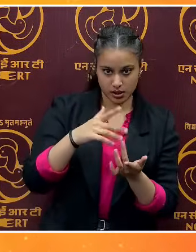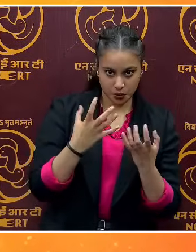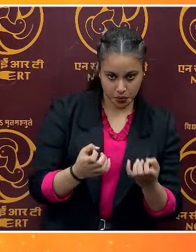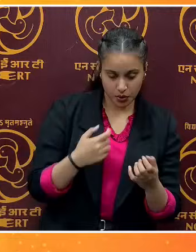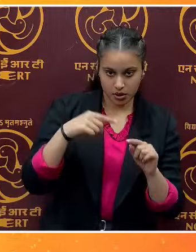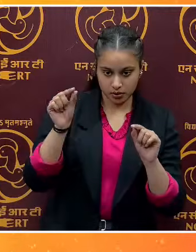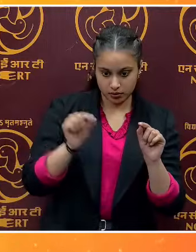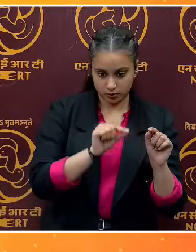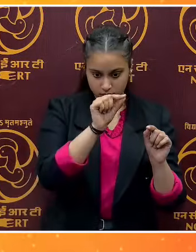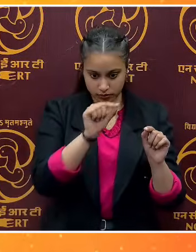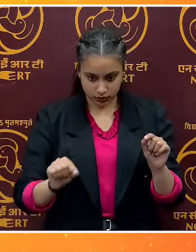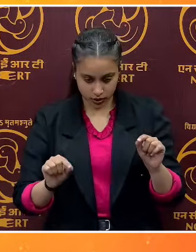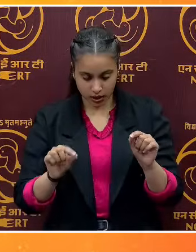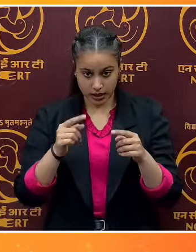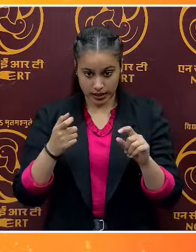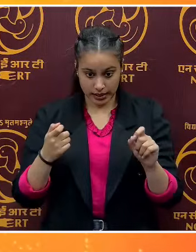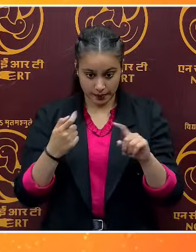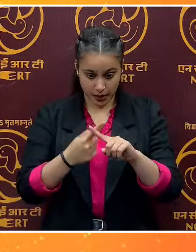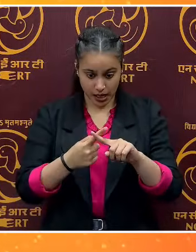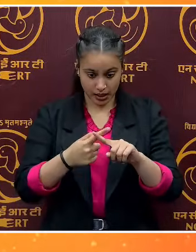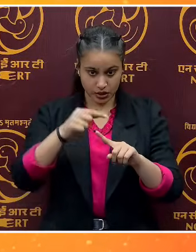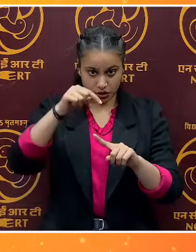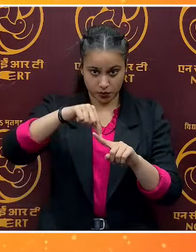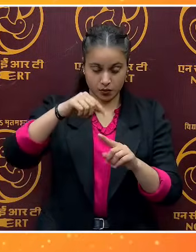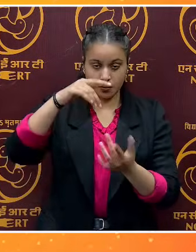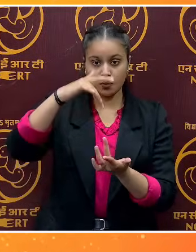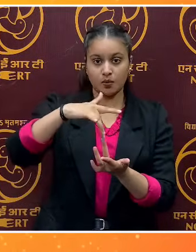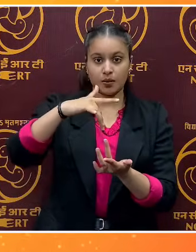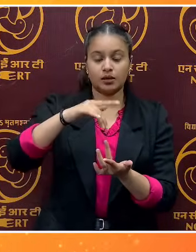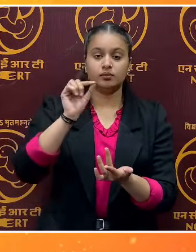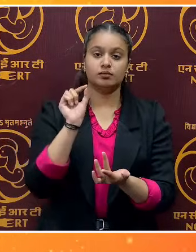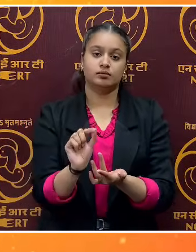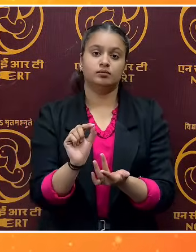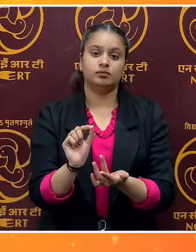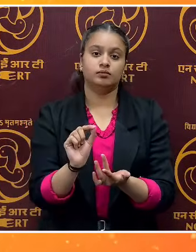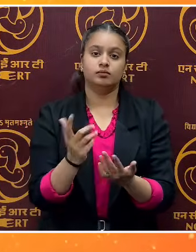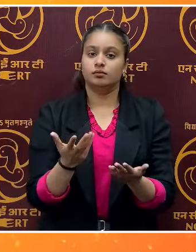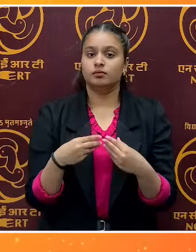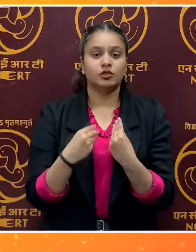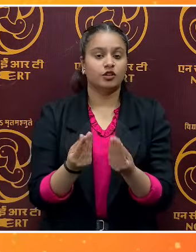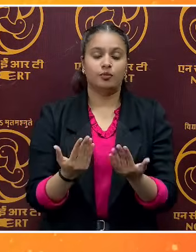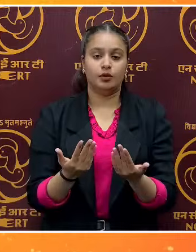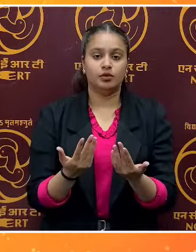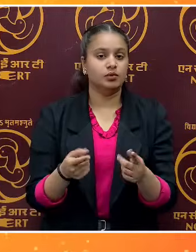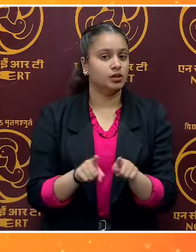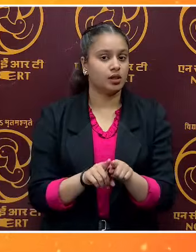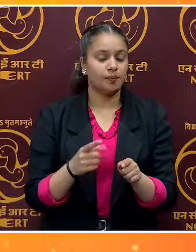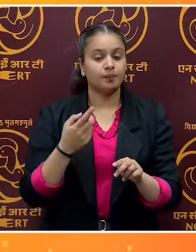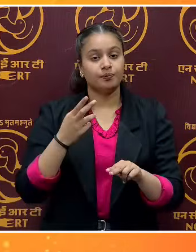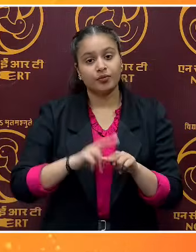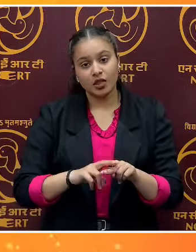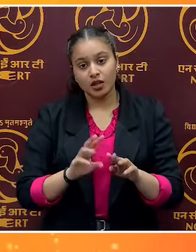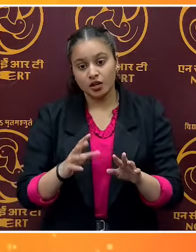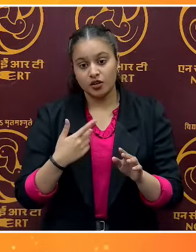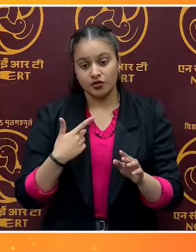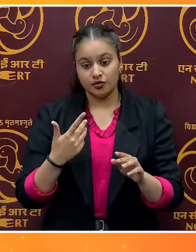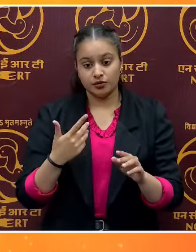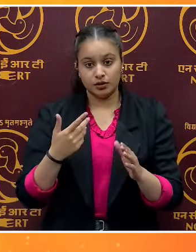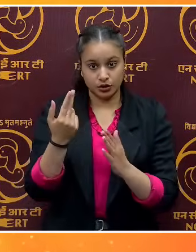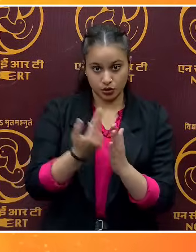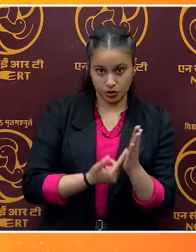the diagonals. The point of intersection of the diagonals will give me the center of the square. Okay. And when I have to